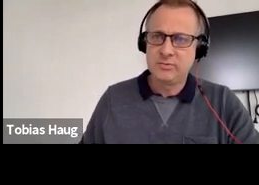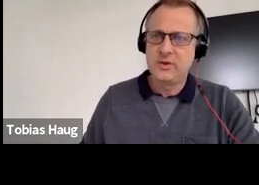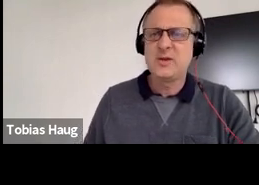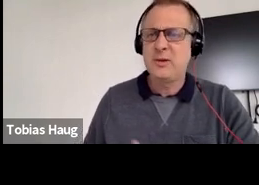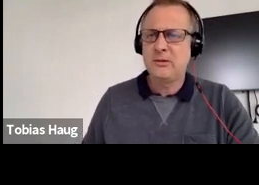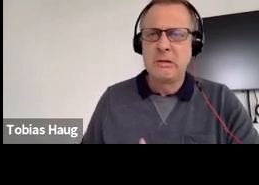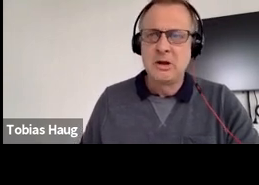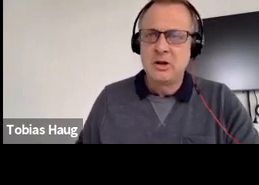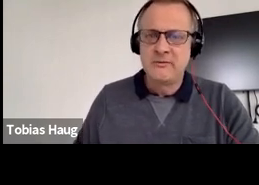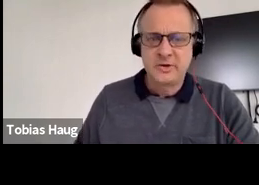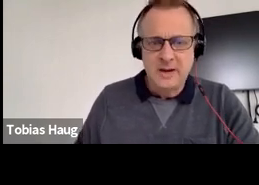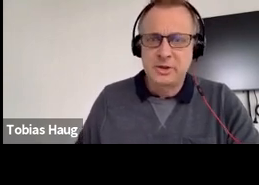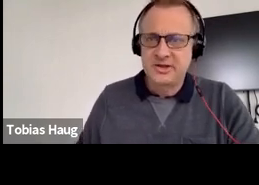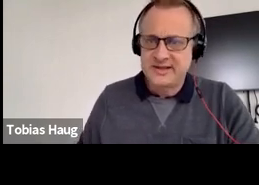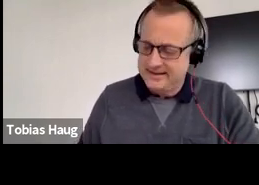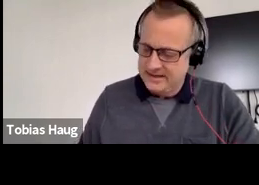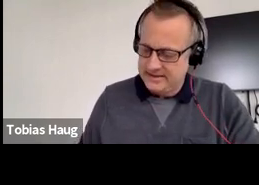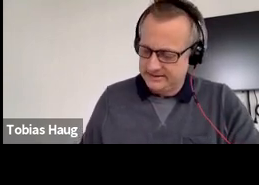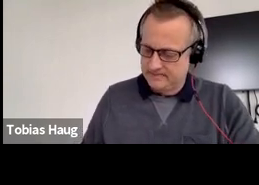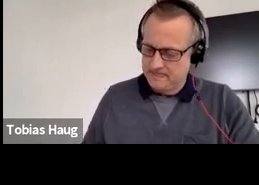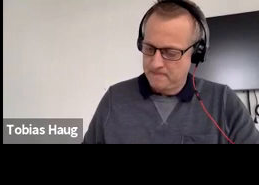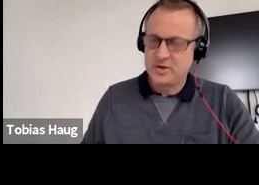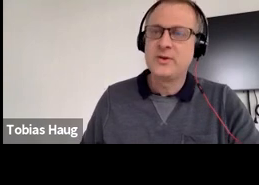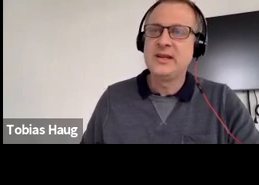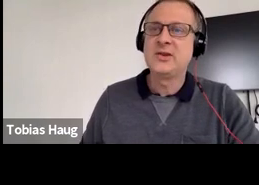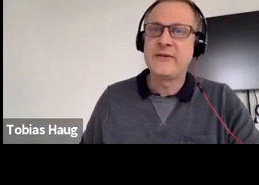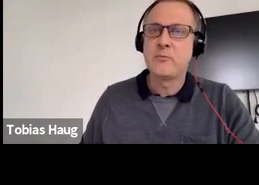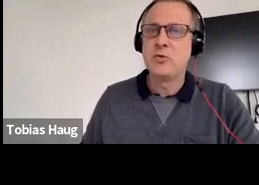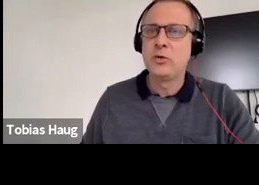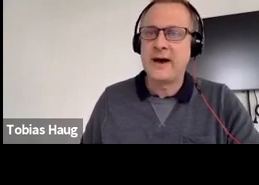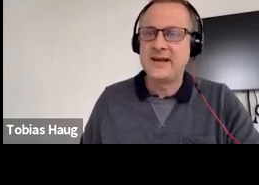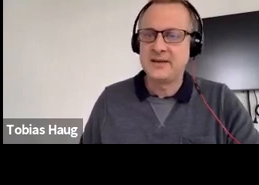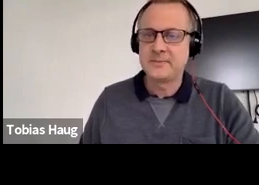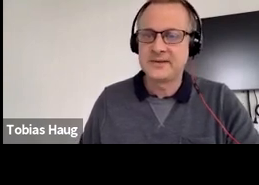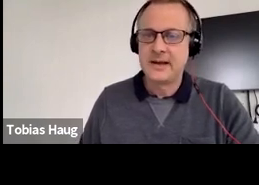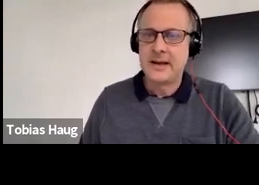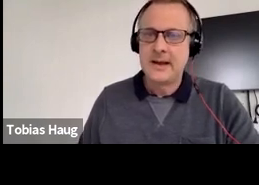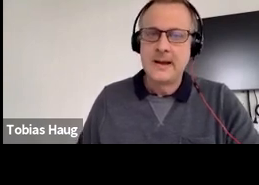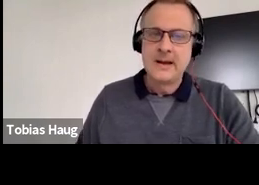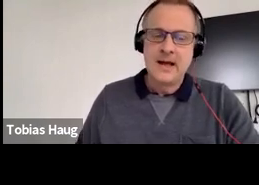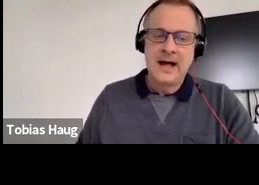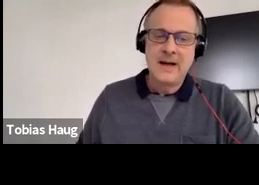students in a simple vocabulary size test? So we need to have a pool of items